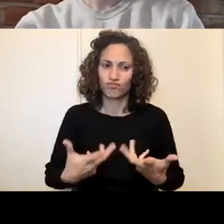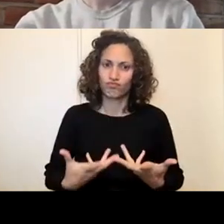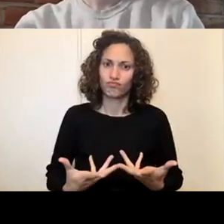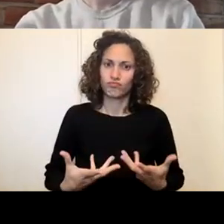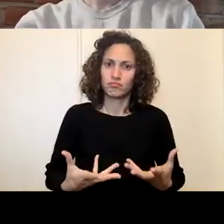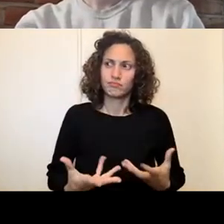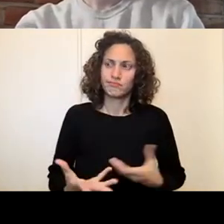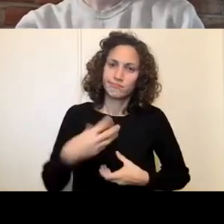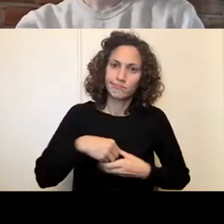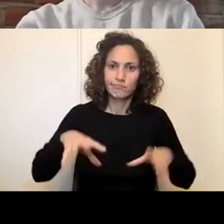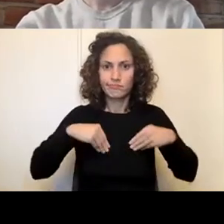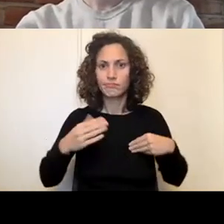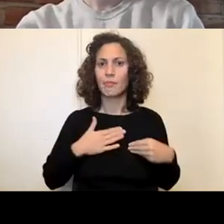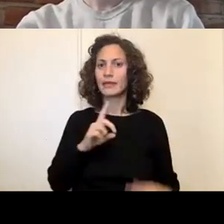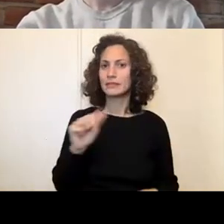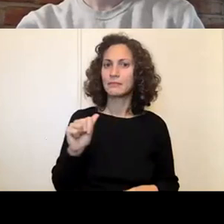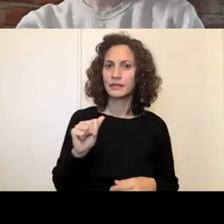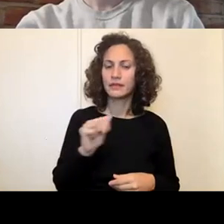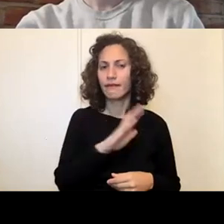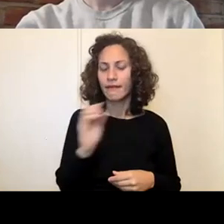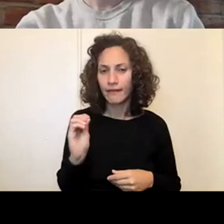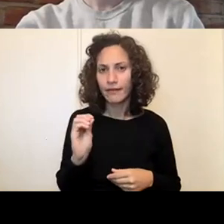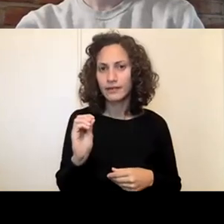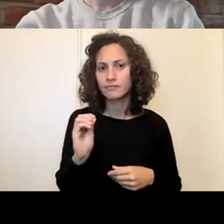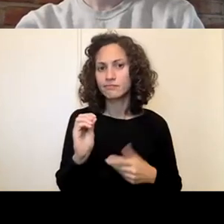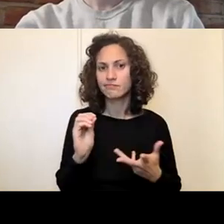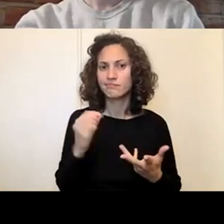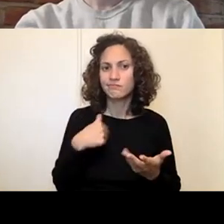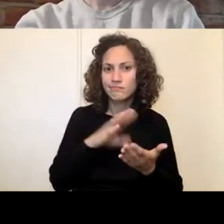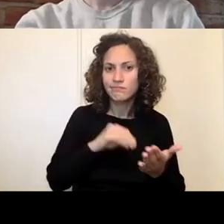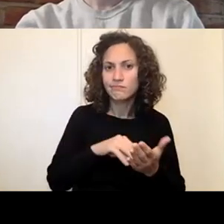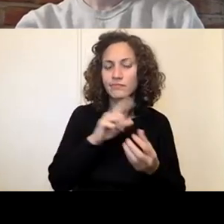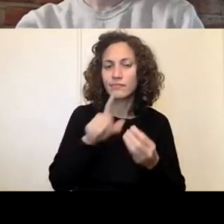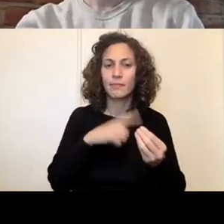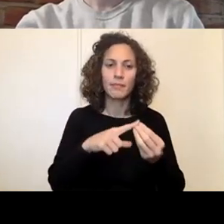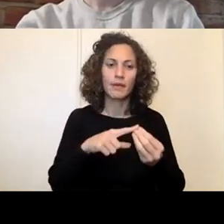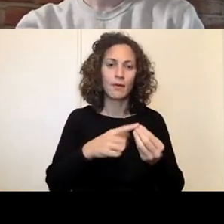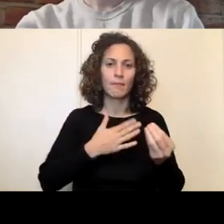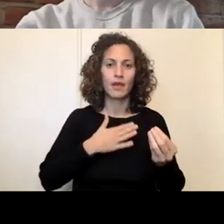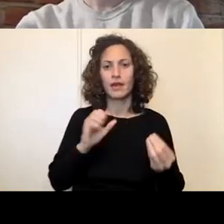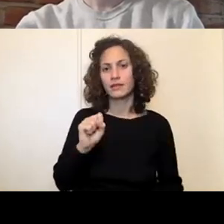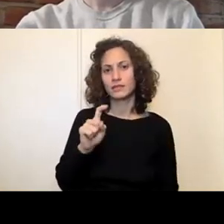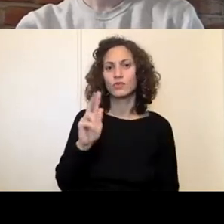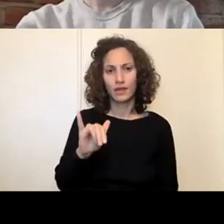my disability, and was learning about, my sexuality.